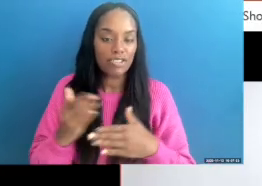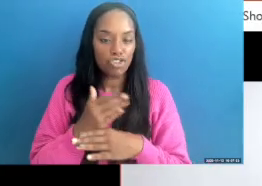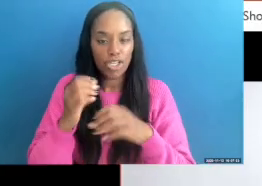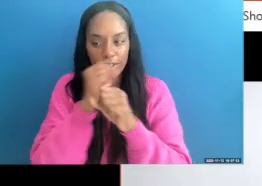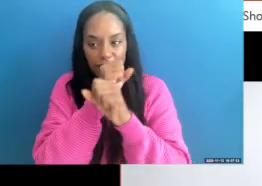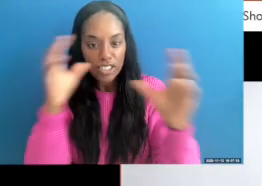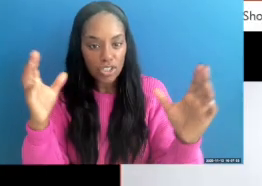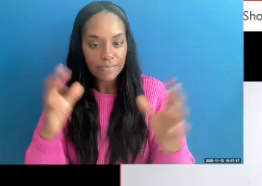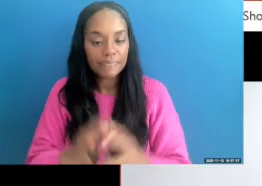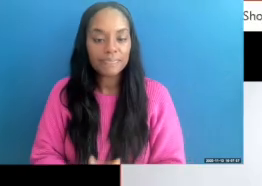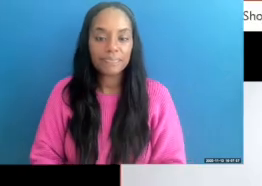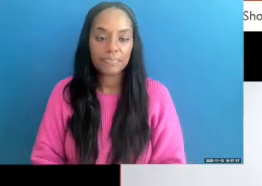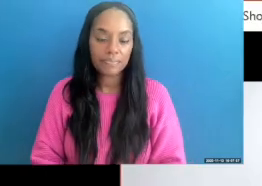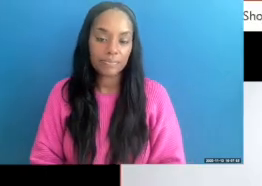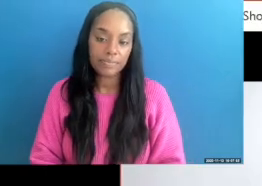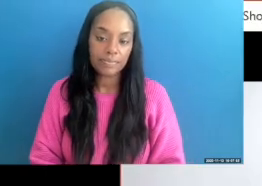shared vision.